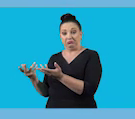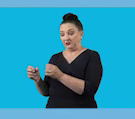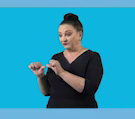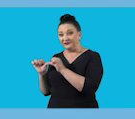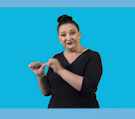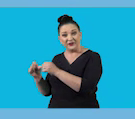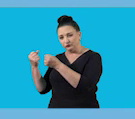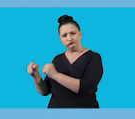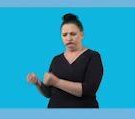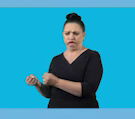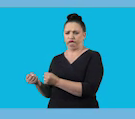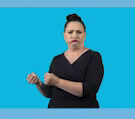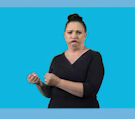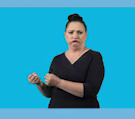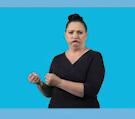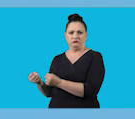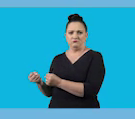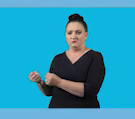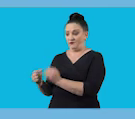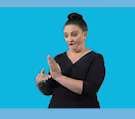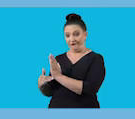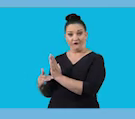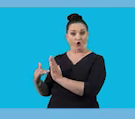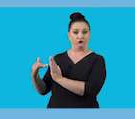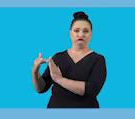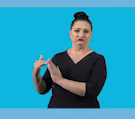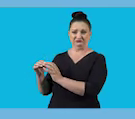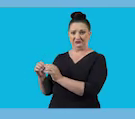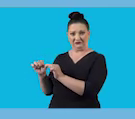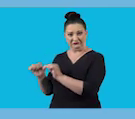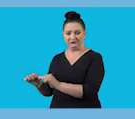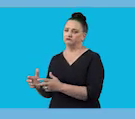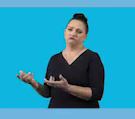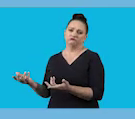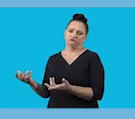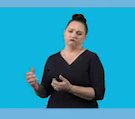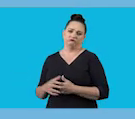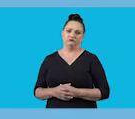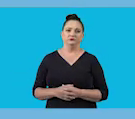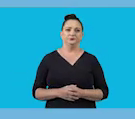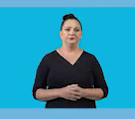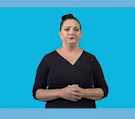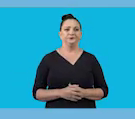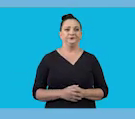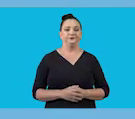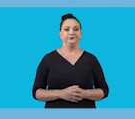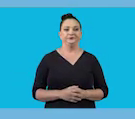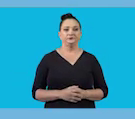don't have a fixed shape, and also they don't have a fixed volume. So they don't have a fixed